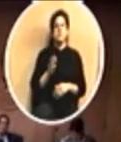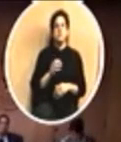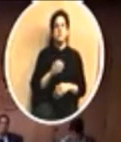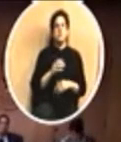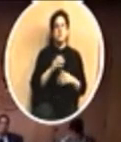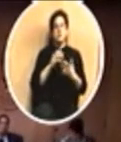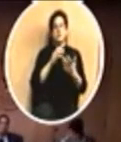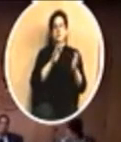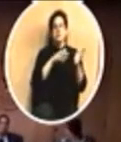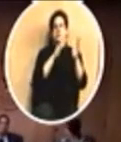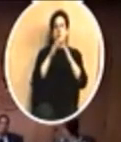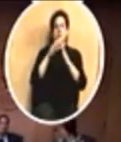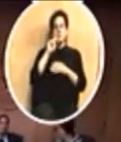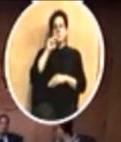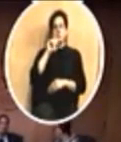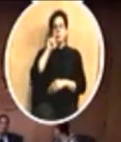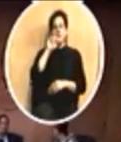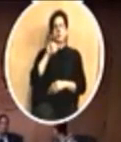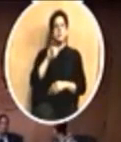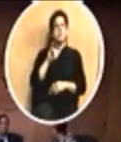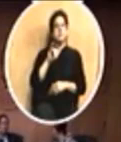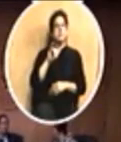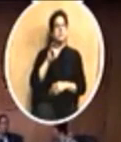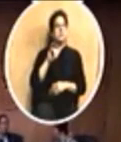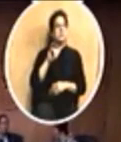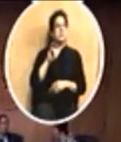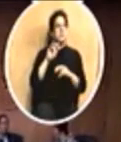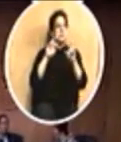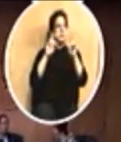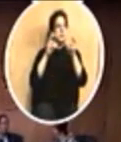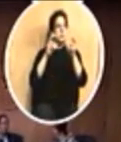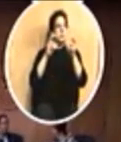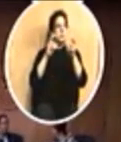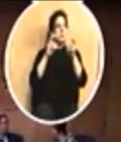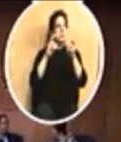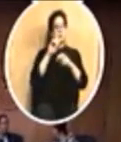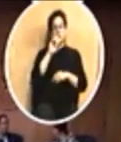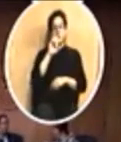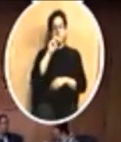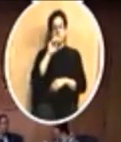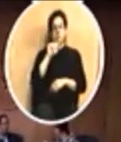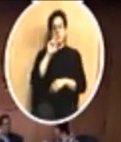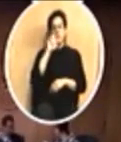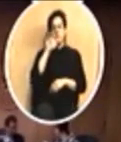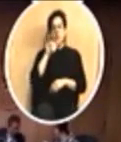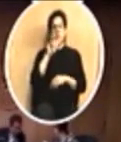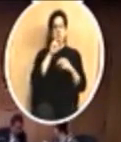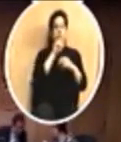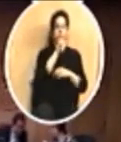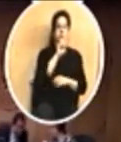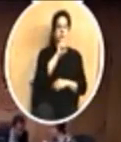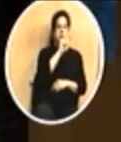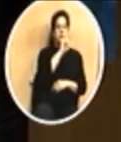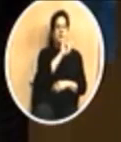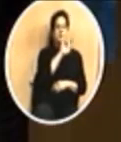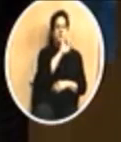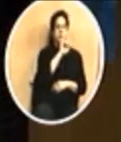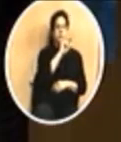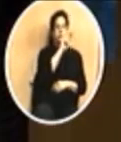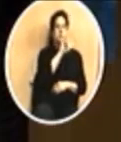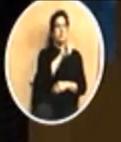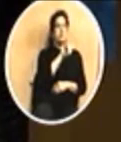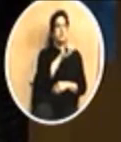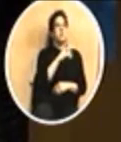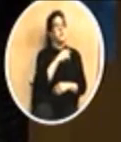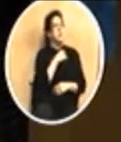The next speaker, Mr. Manny Hinojosa. Mr. Hinojosa's topic, democracy versus tyranny. I would like to begin by asking